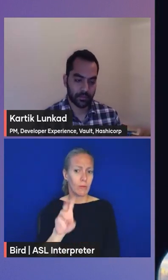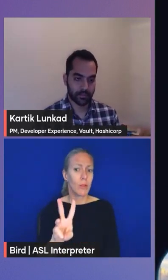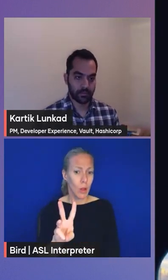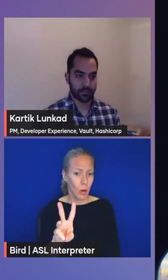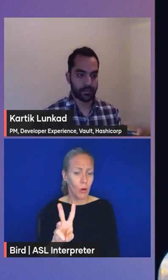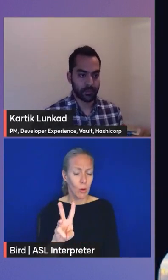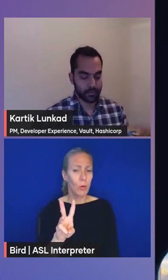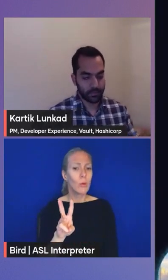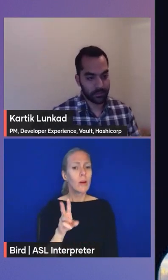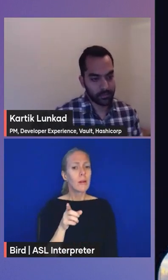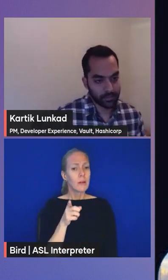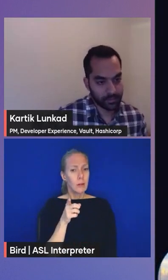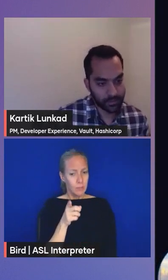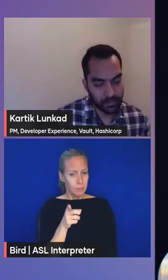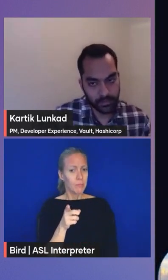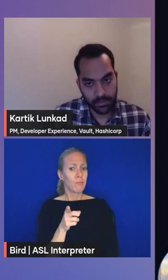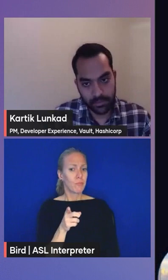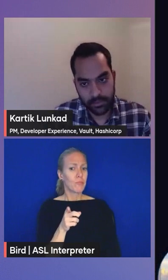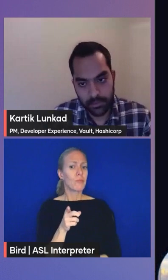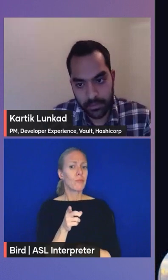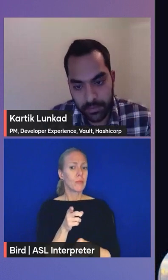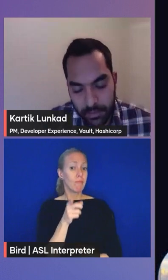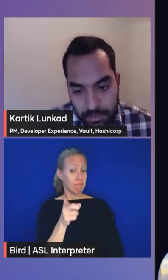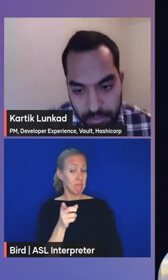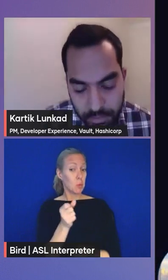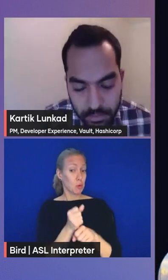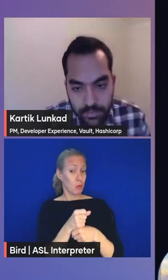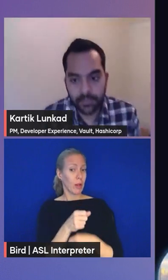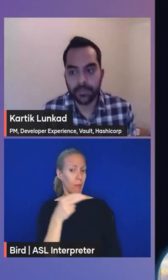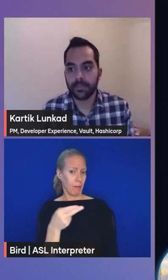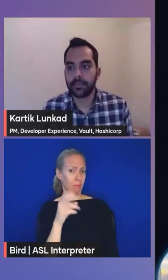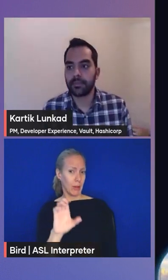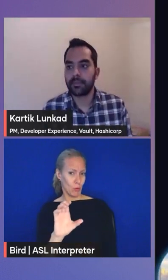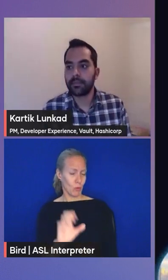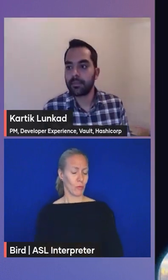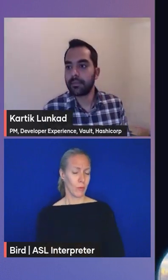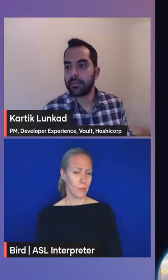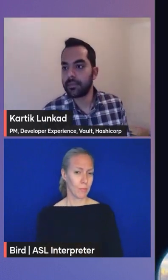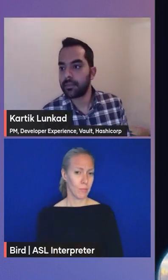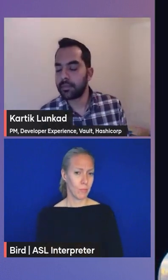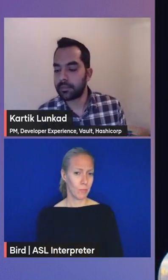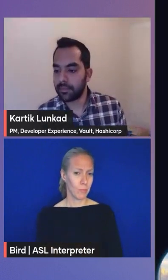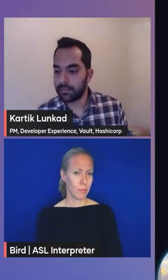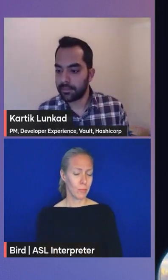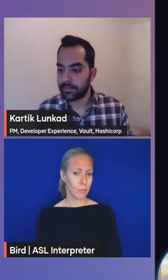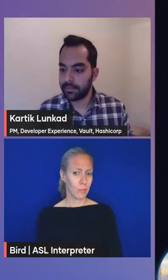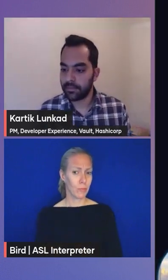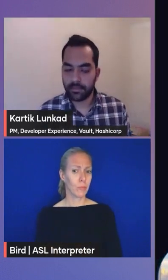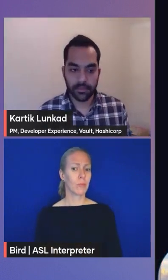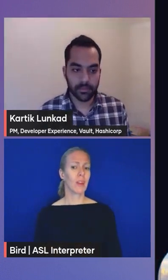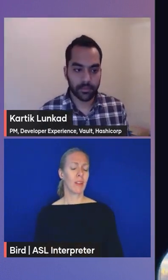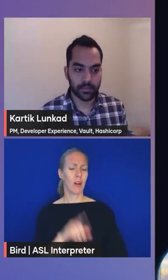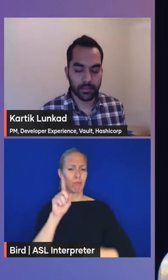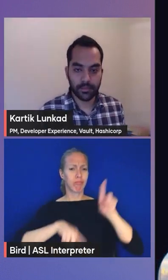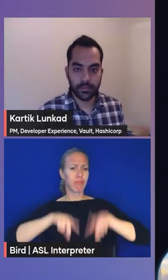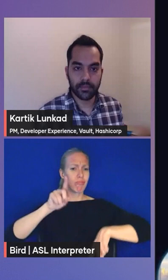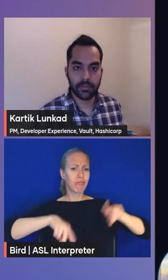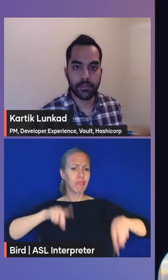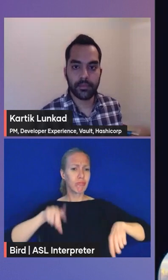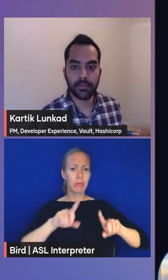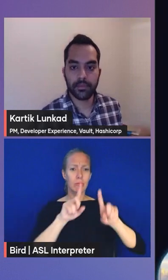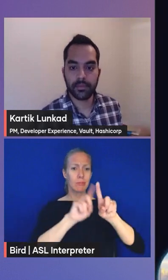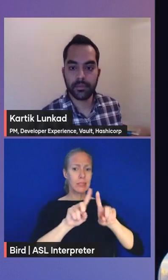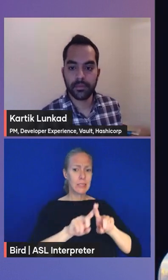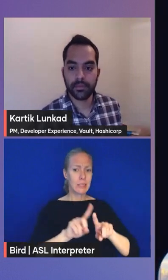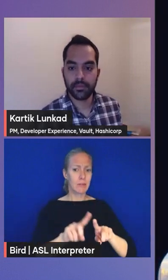GitHub action created by Hashicorp. There are a various set of authentication methods that this